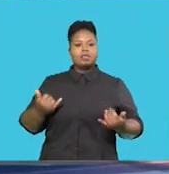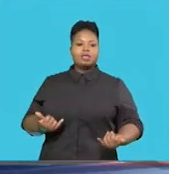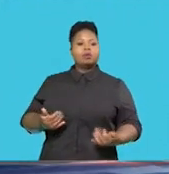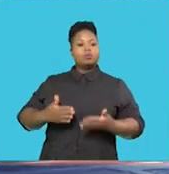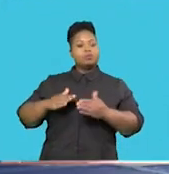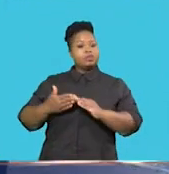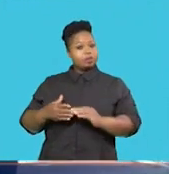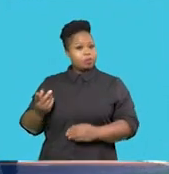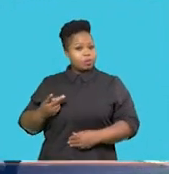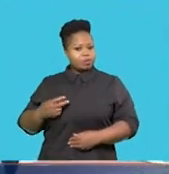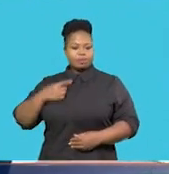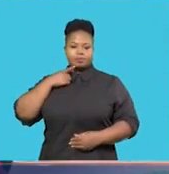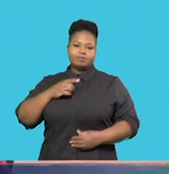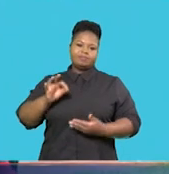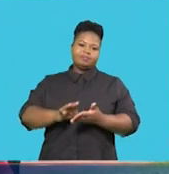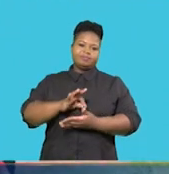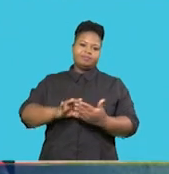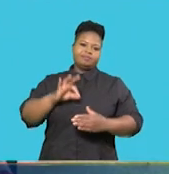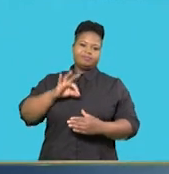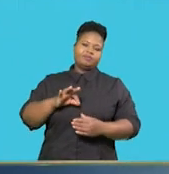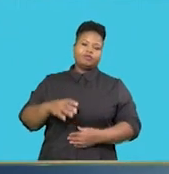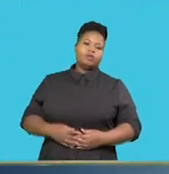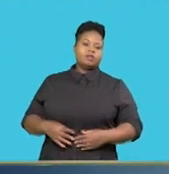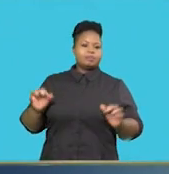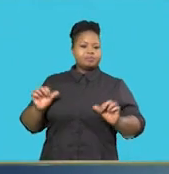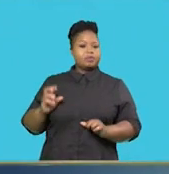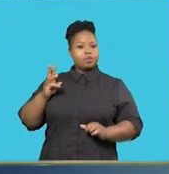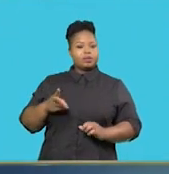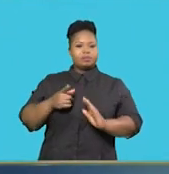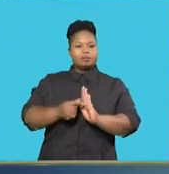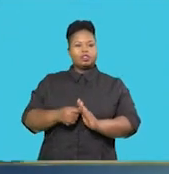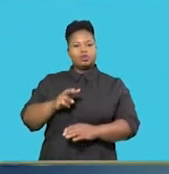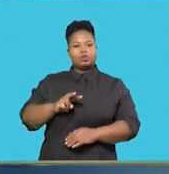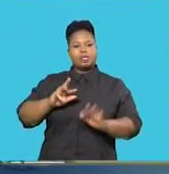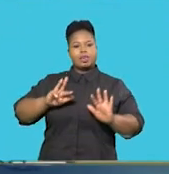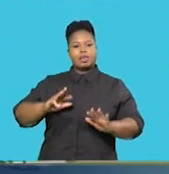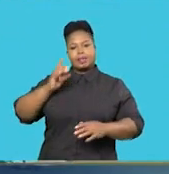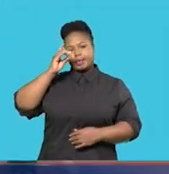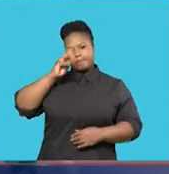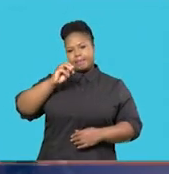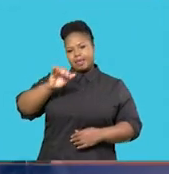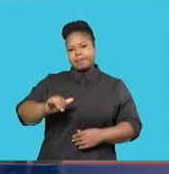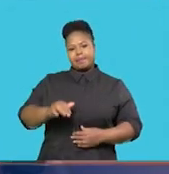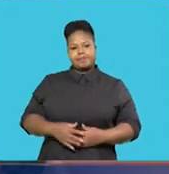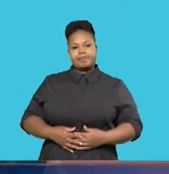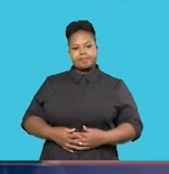likwanethemba loloyiso ukuya kunyulo lukazwelonke ngomhla wa-29 kuCanzibe.